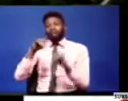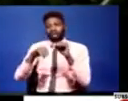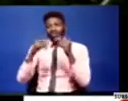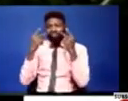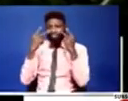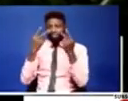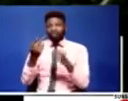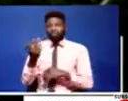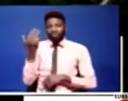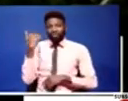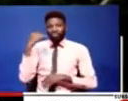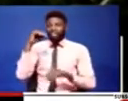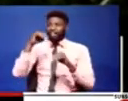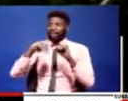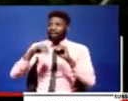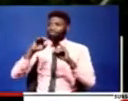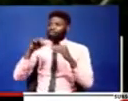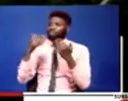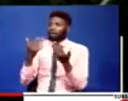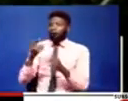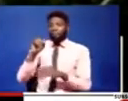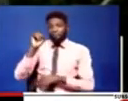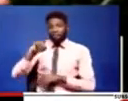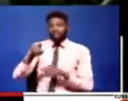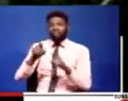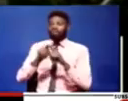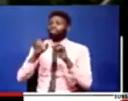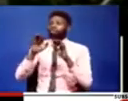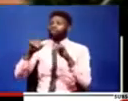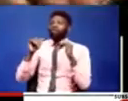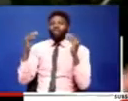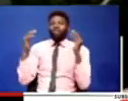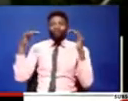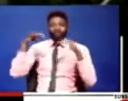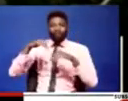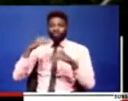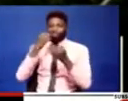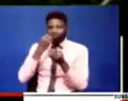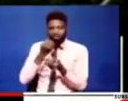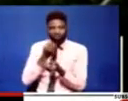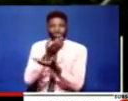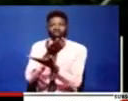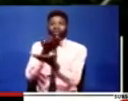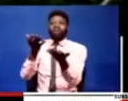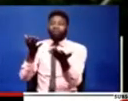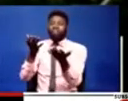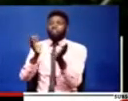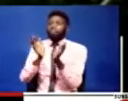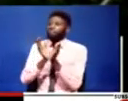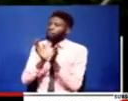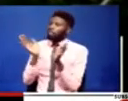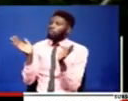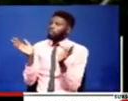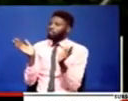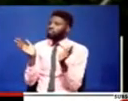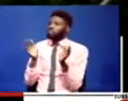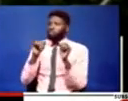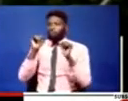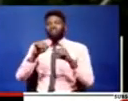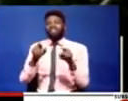time, parties would have to actually call a conference in order to get information relayed out to the public. They'd have to, you